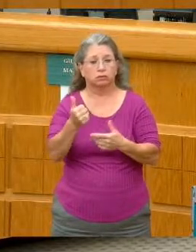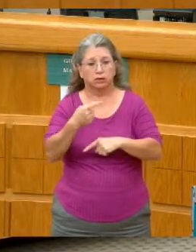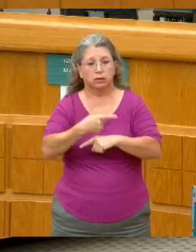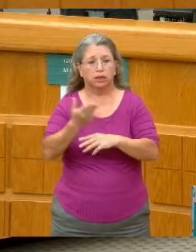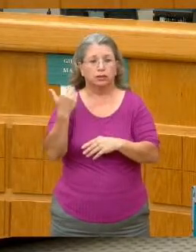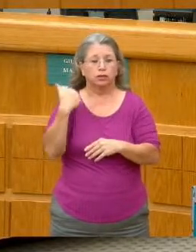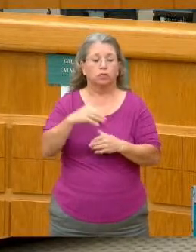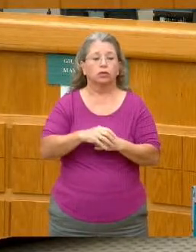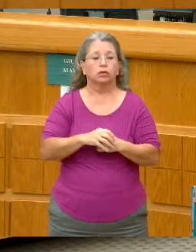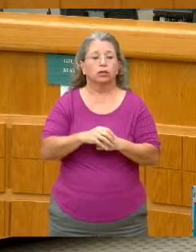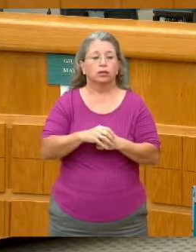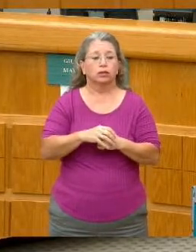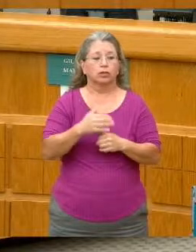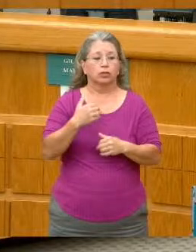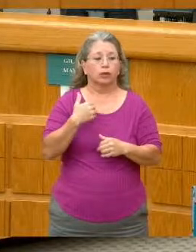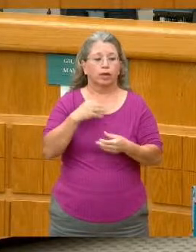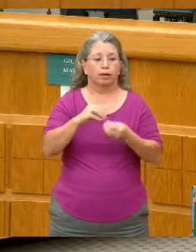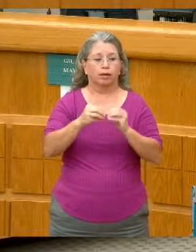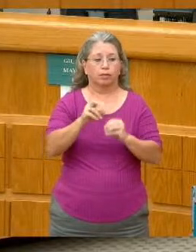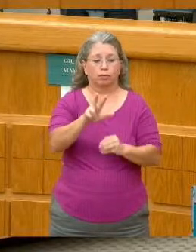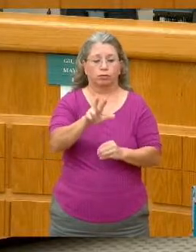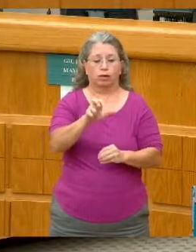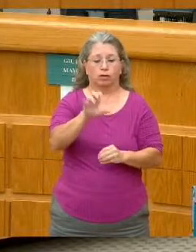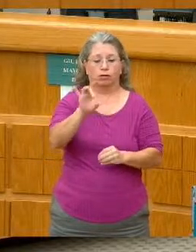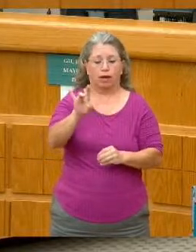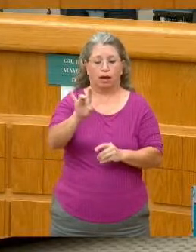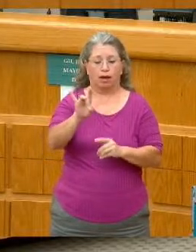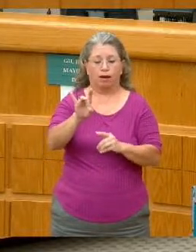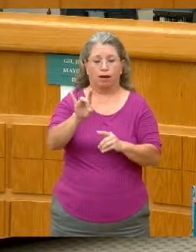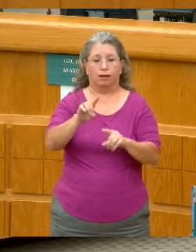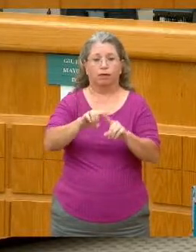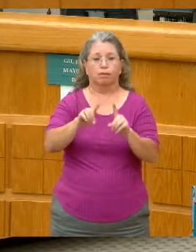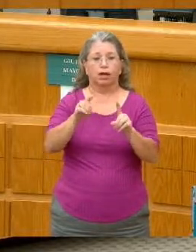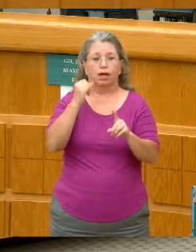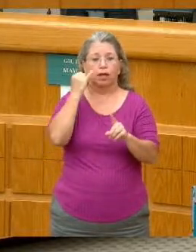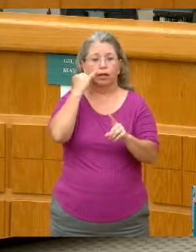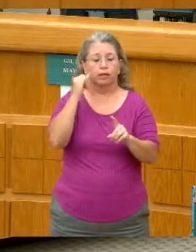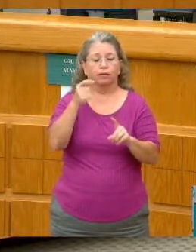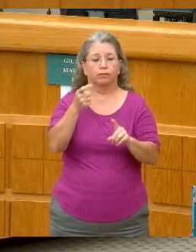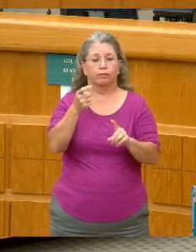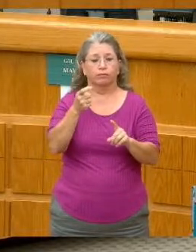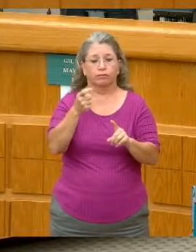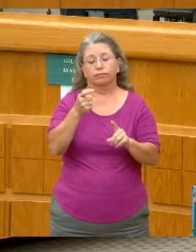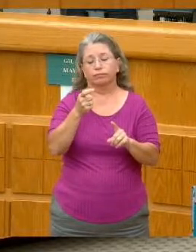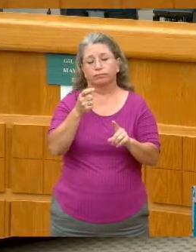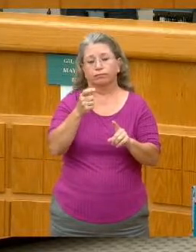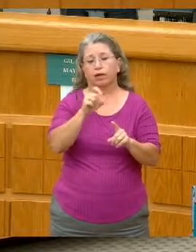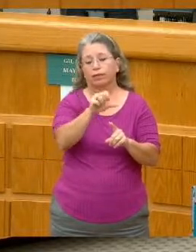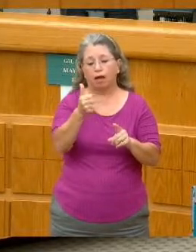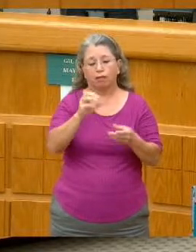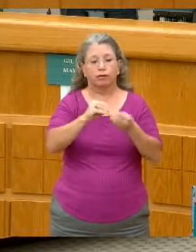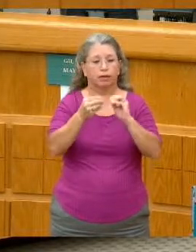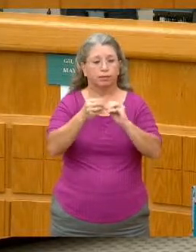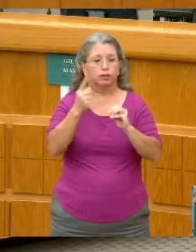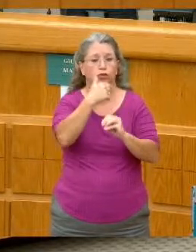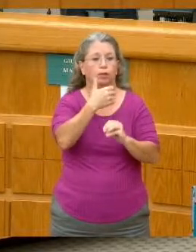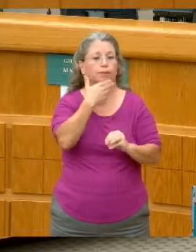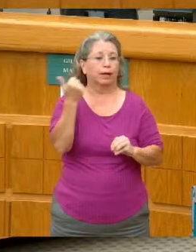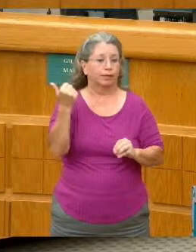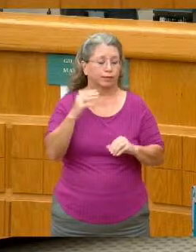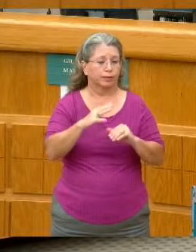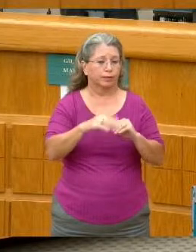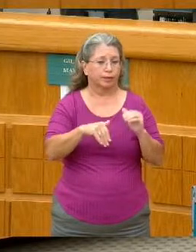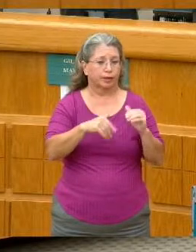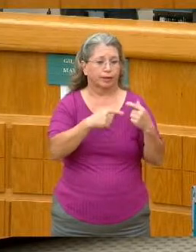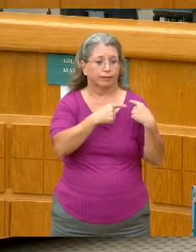We had a 308 number, but if you take that out, you can see the numbers are looking much better than what they have in the prior